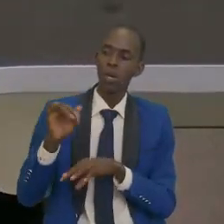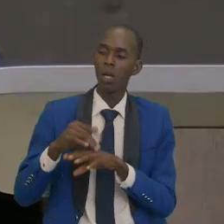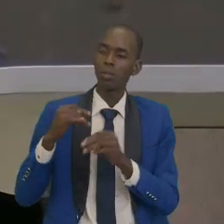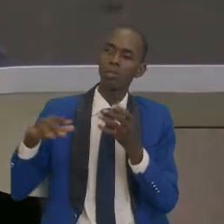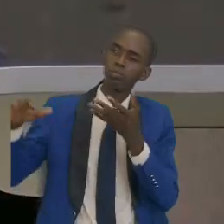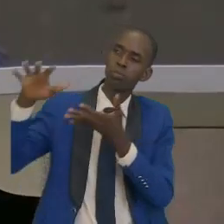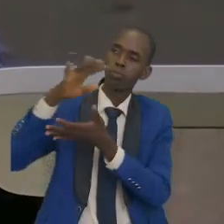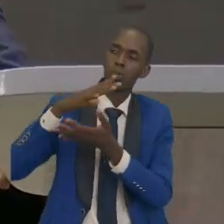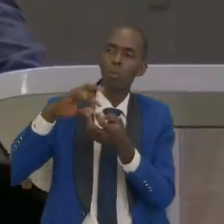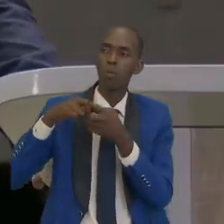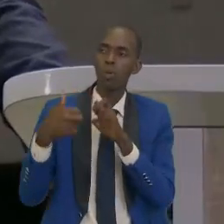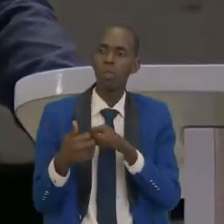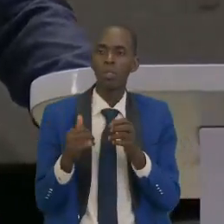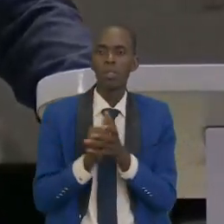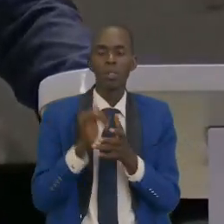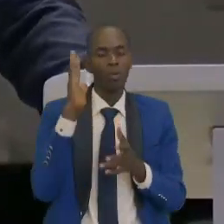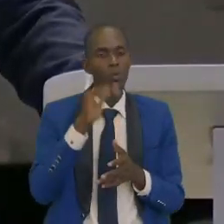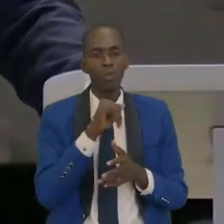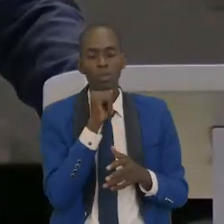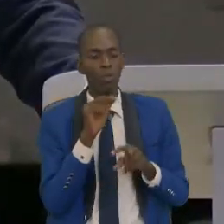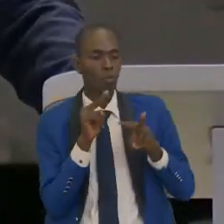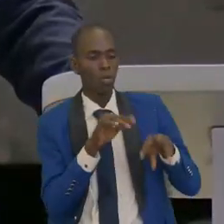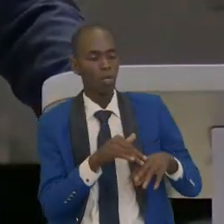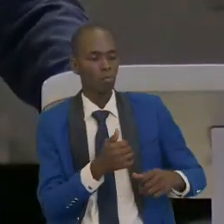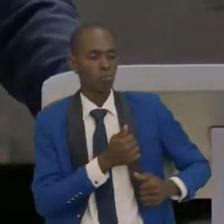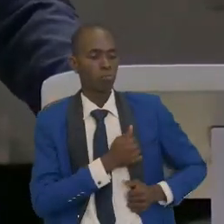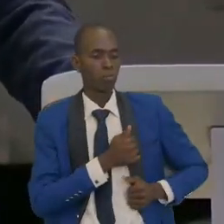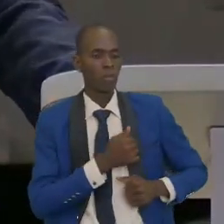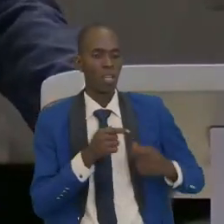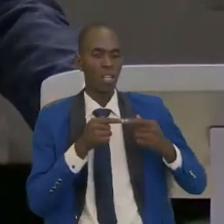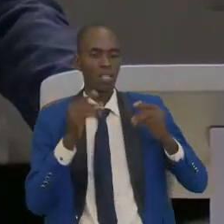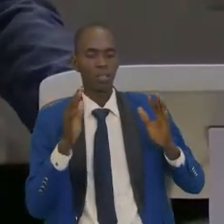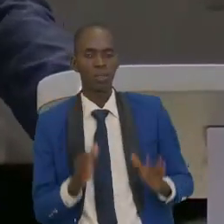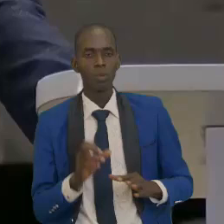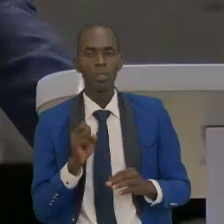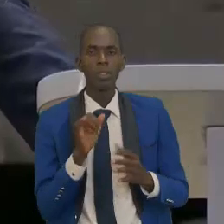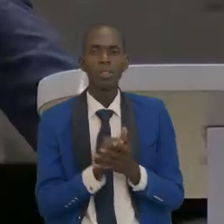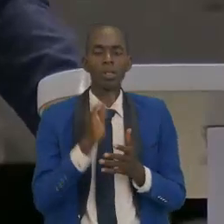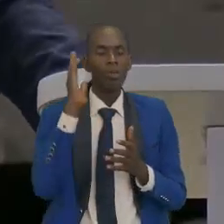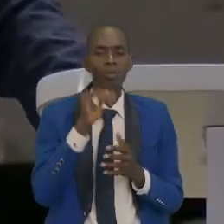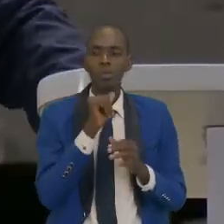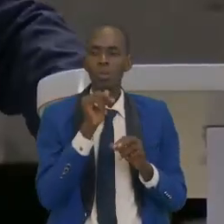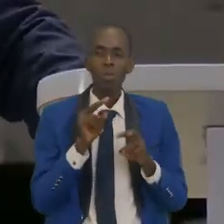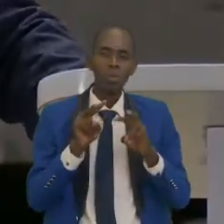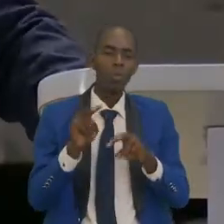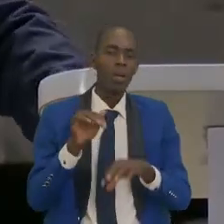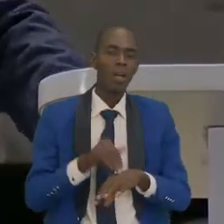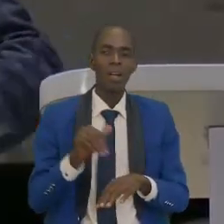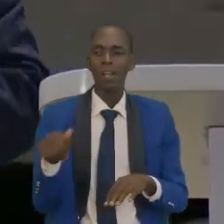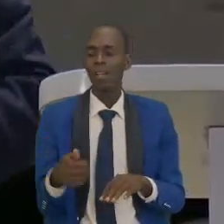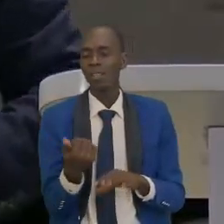that will not look at the soldiers of Egypt that will not look at any scene beside